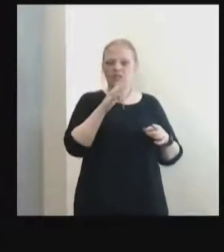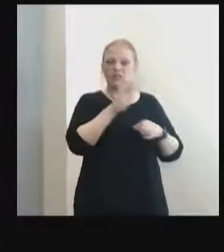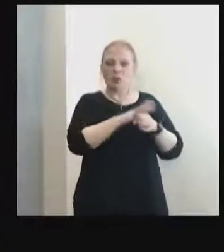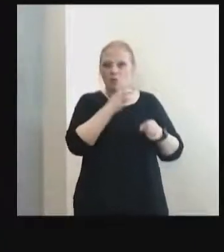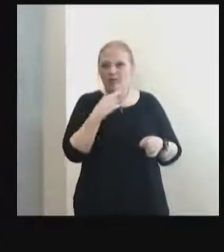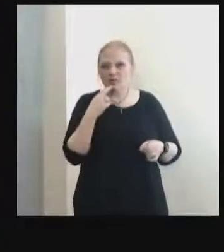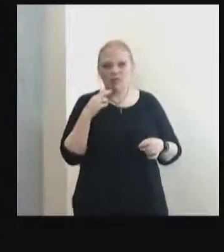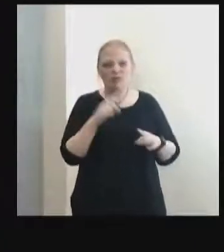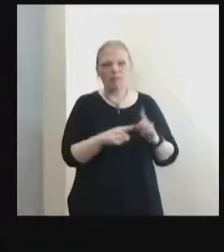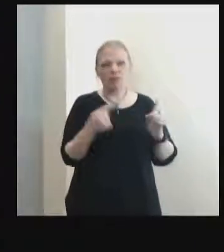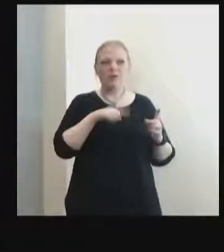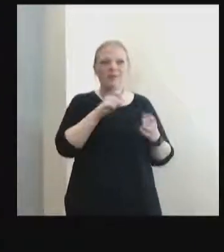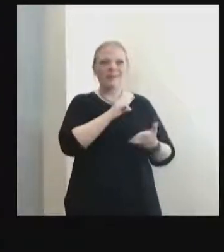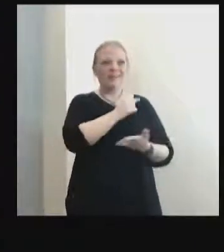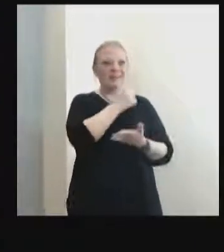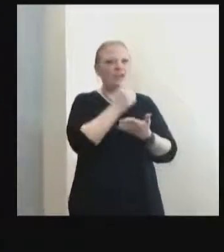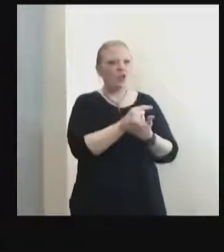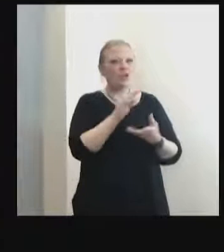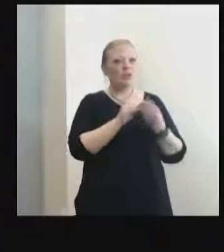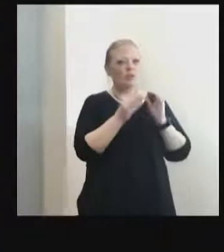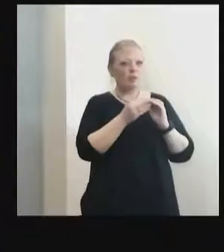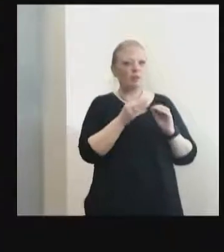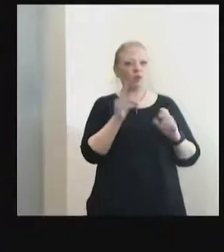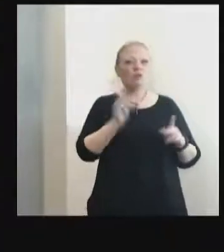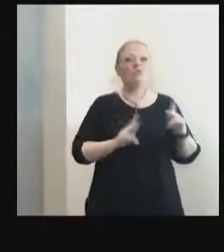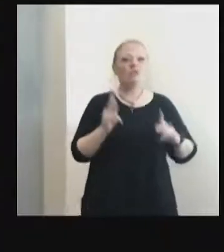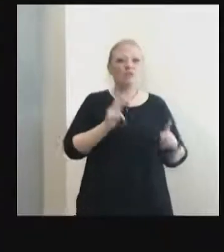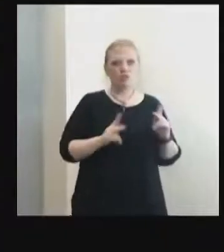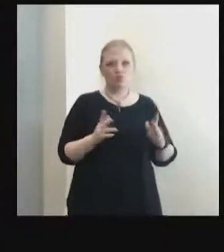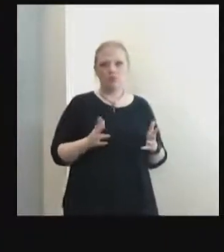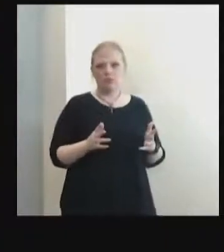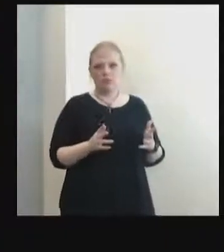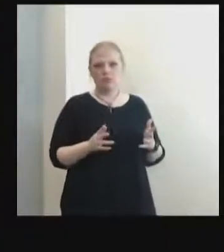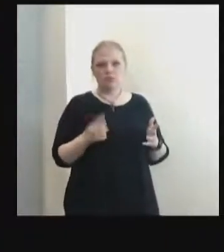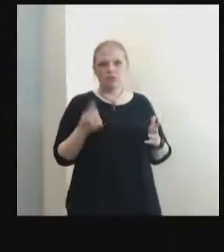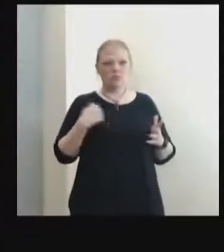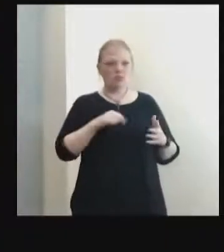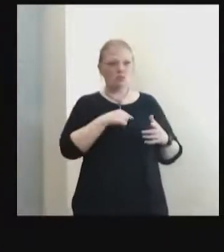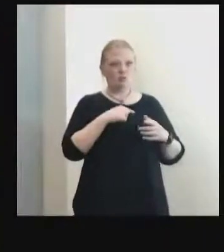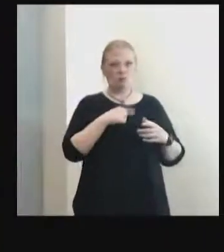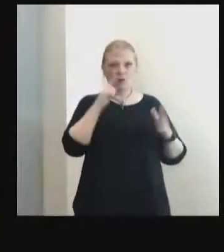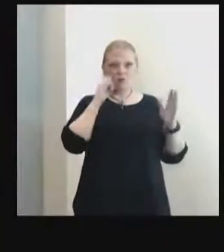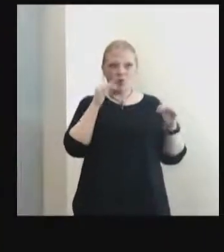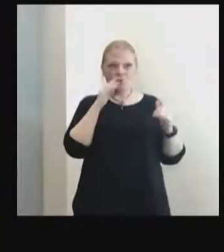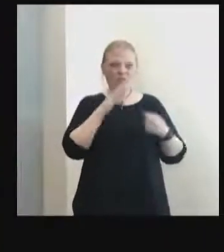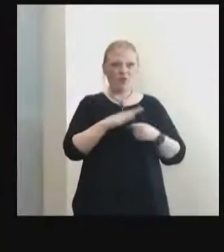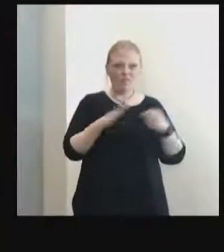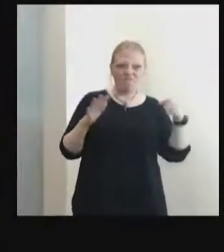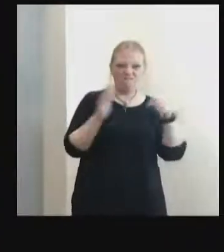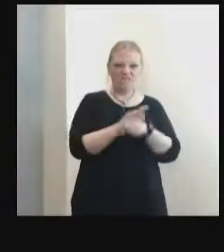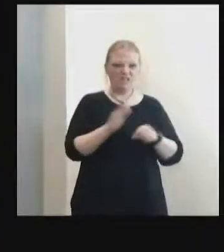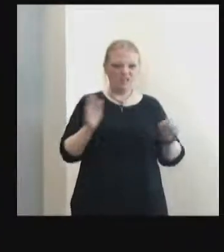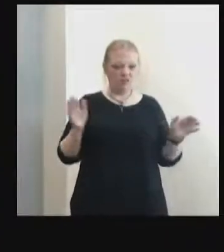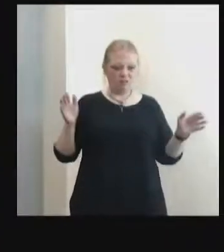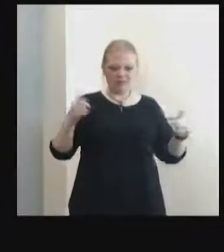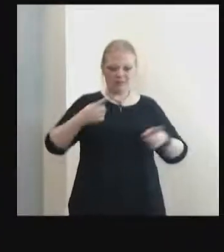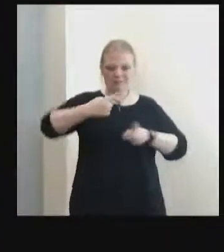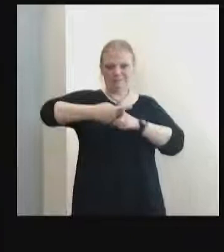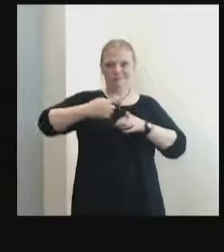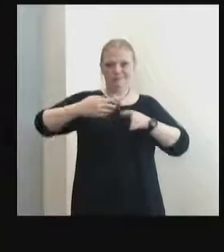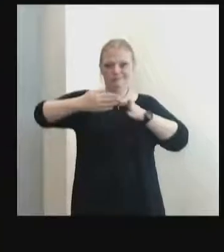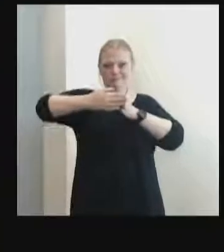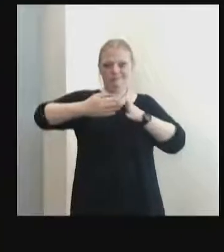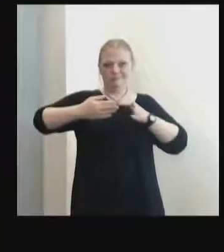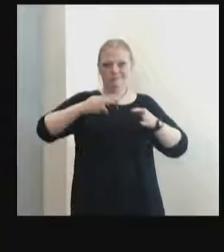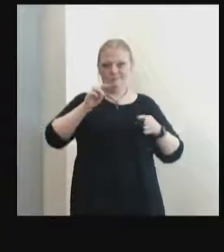ways, a guaranteed number of individuals. I'm hoping that we fill out the block associated with both of these that'll be coming up. The one